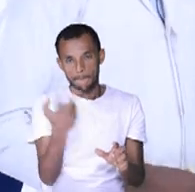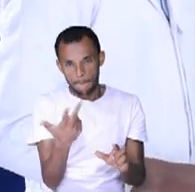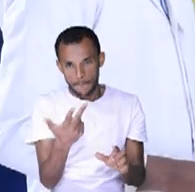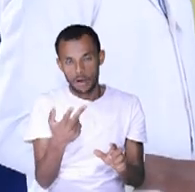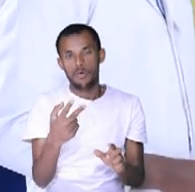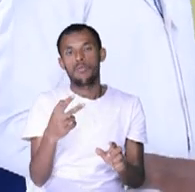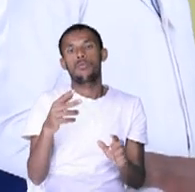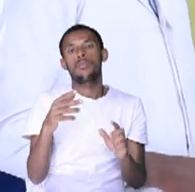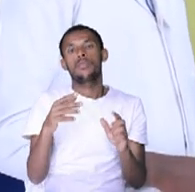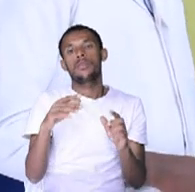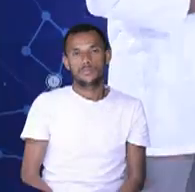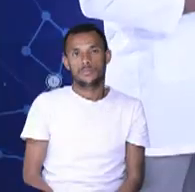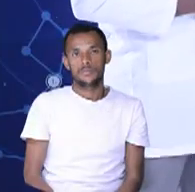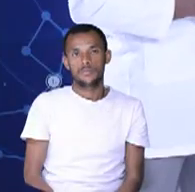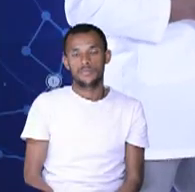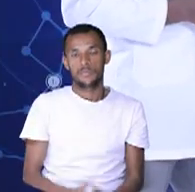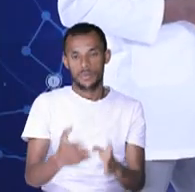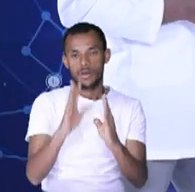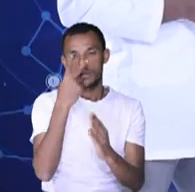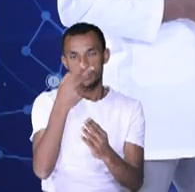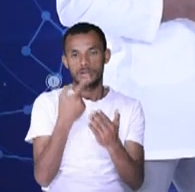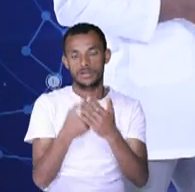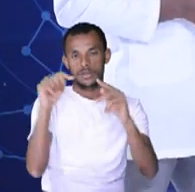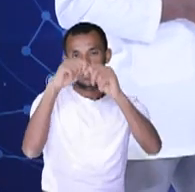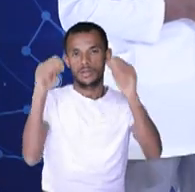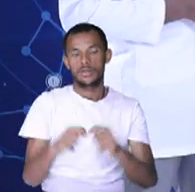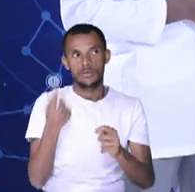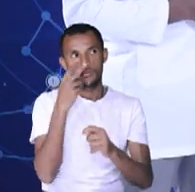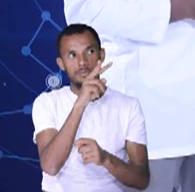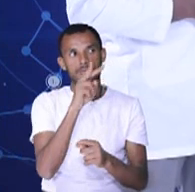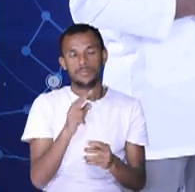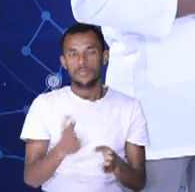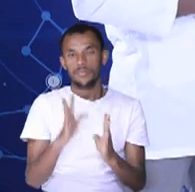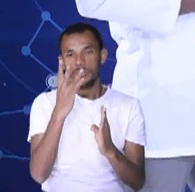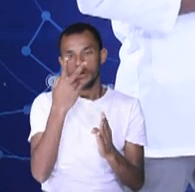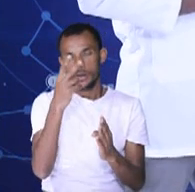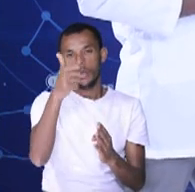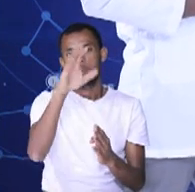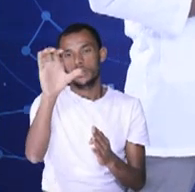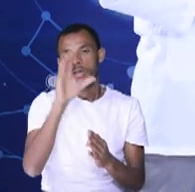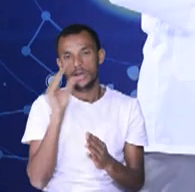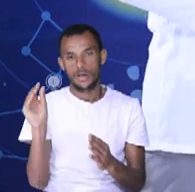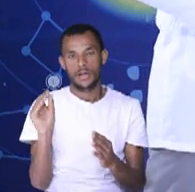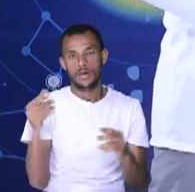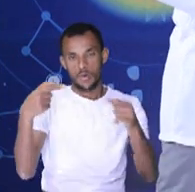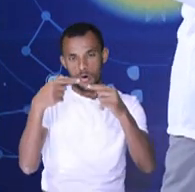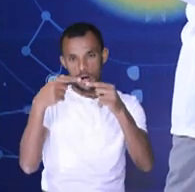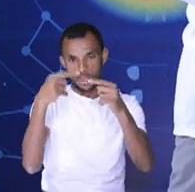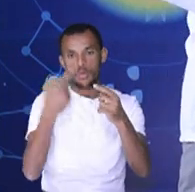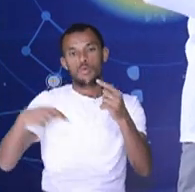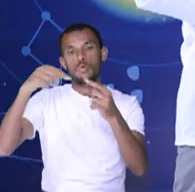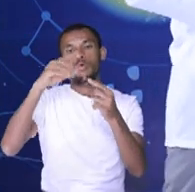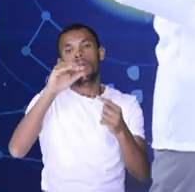congruent correspondingly. Let's see these triangles. Let we have triangle ABC is congruent to